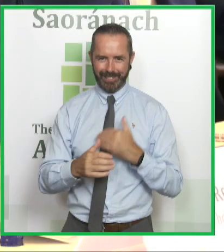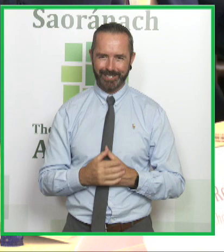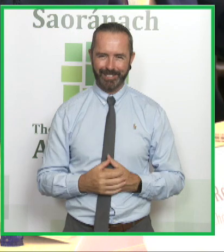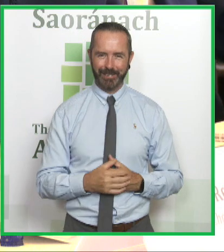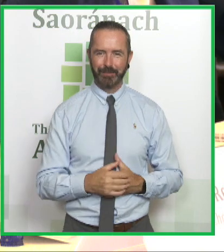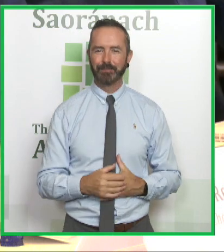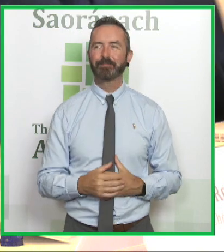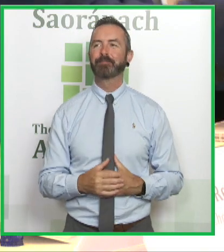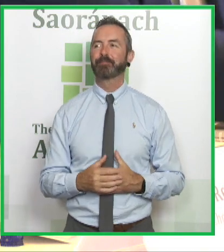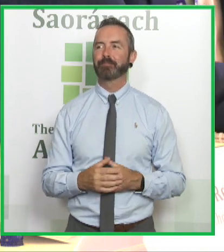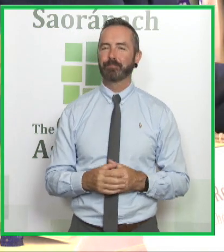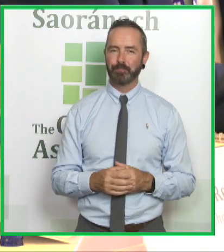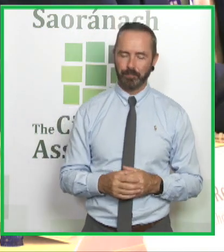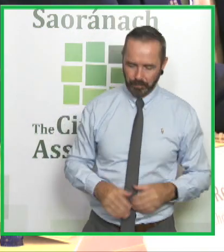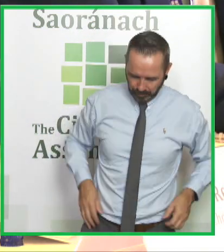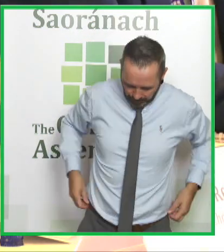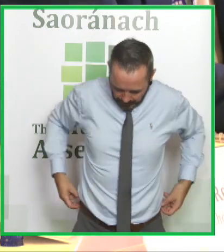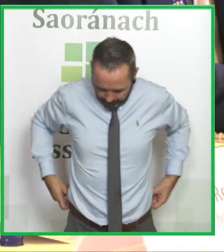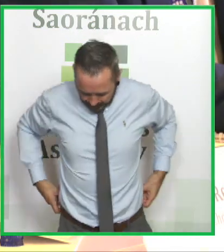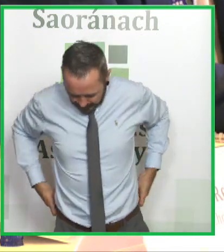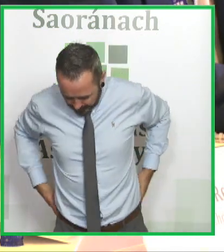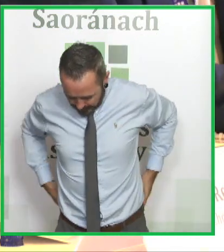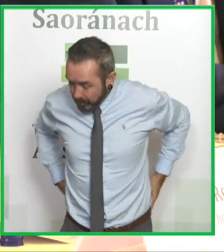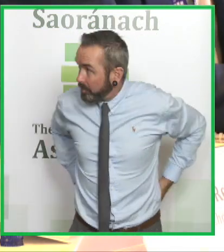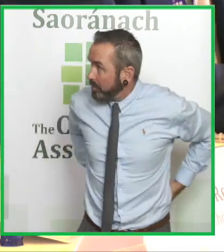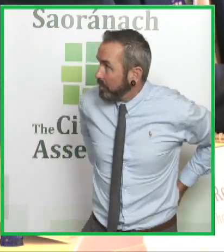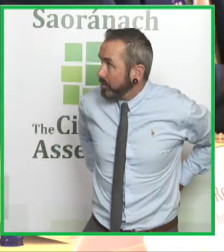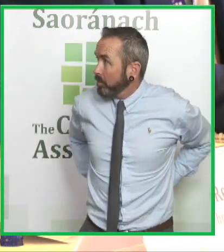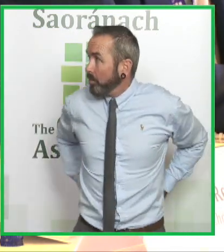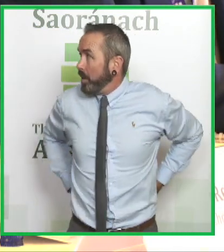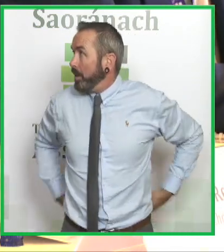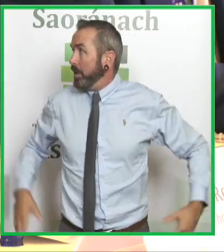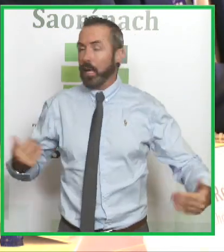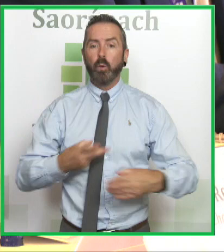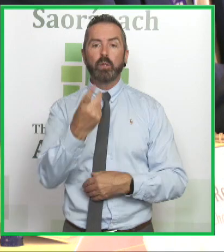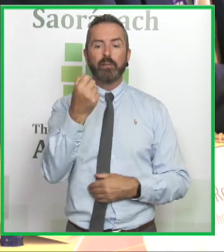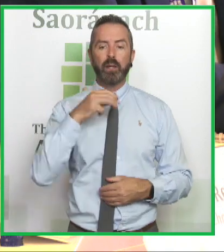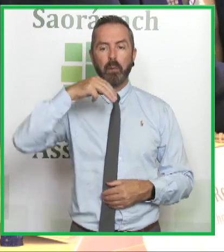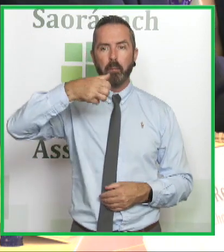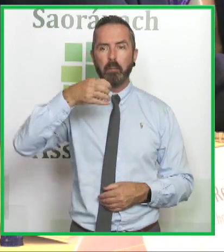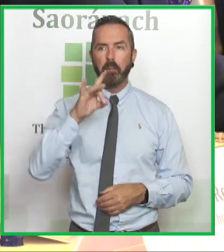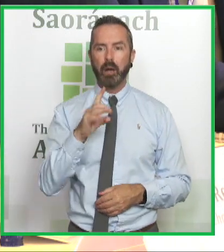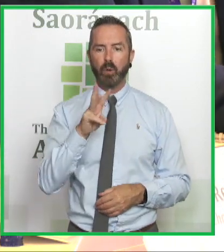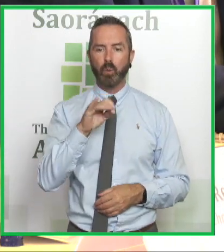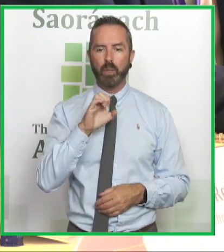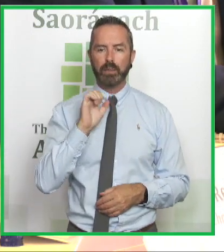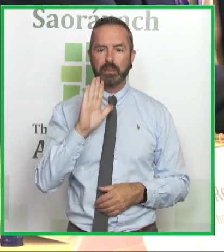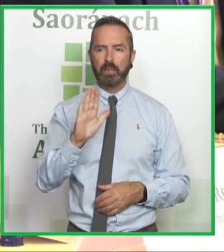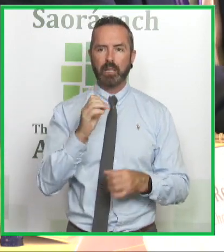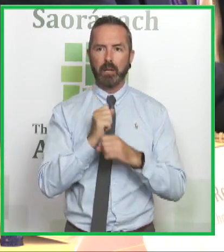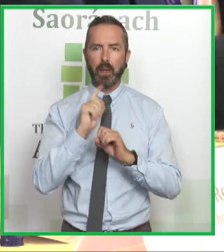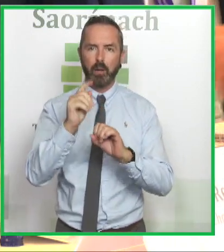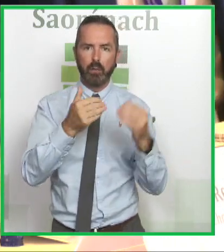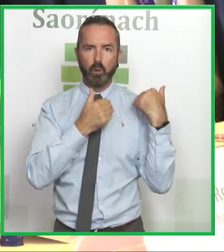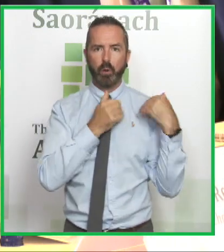Okay, I'm going to move on and invite Mark Wilson, the Director of Probation Services. And again, Mark will give us some insights in terms of the role of probation